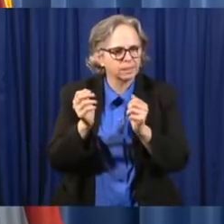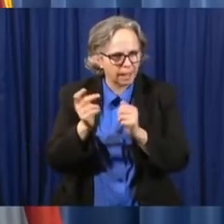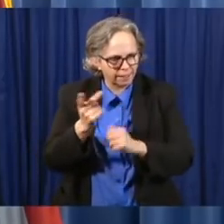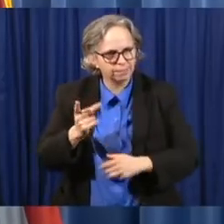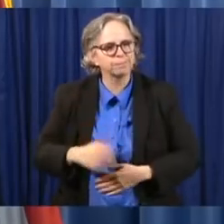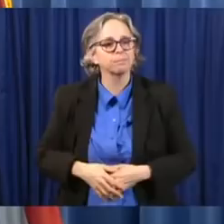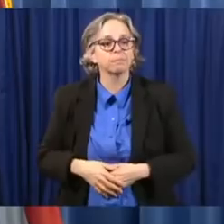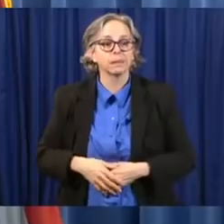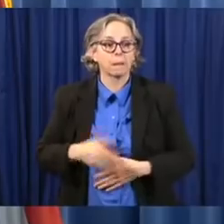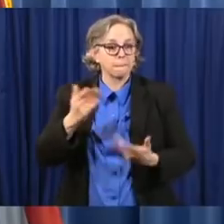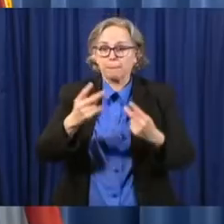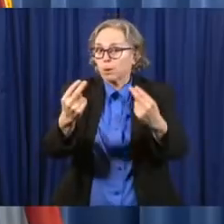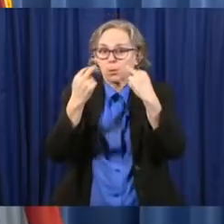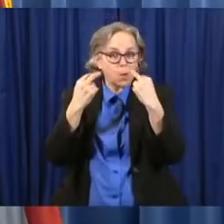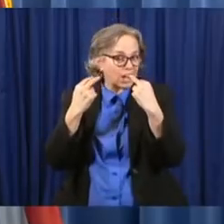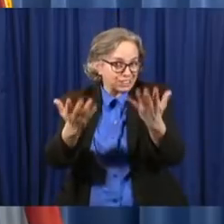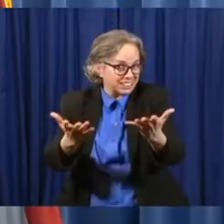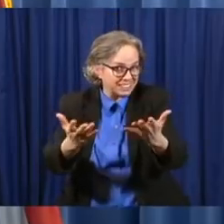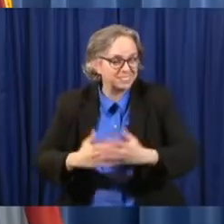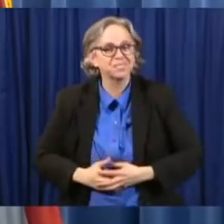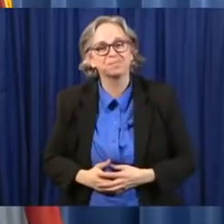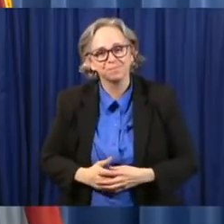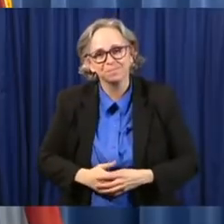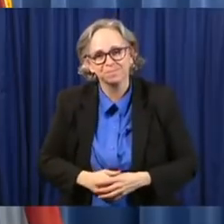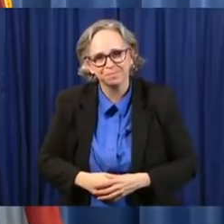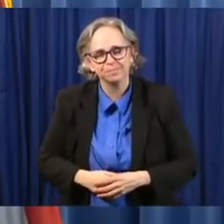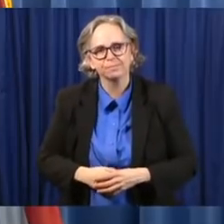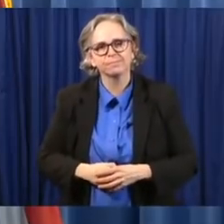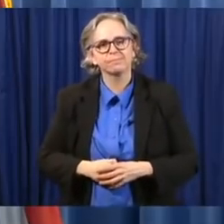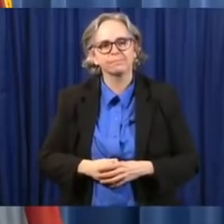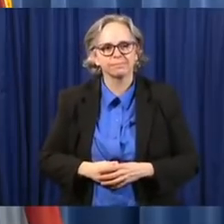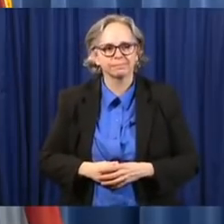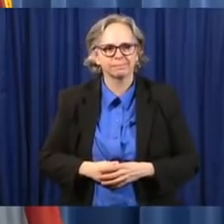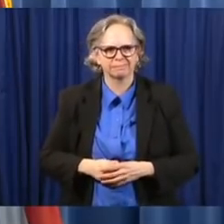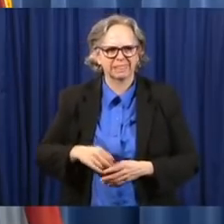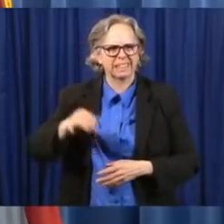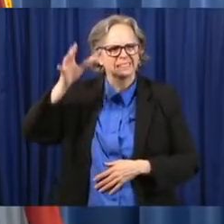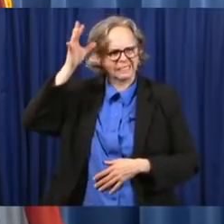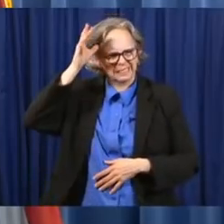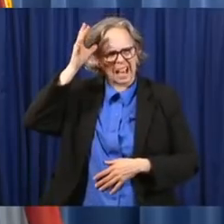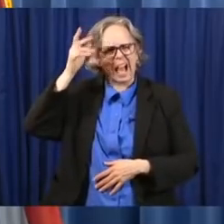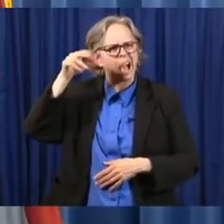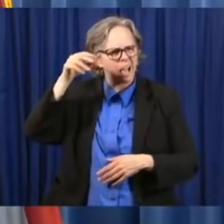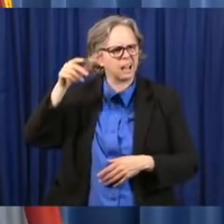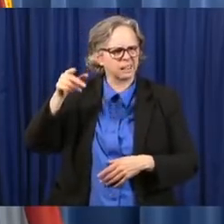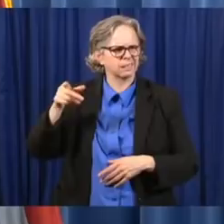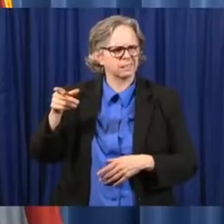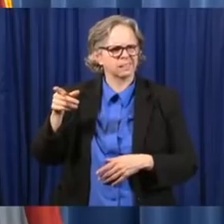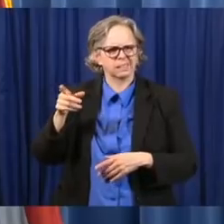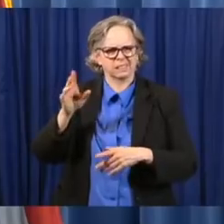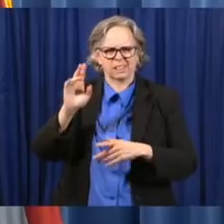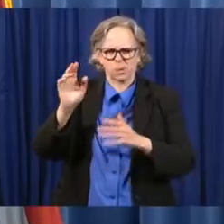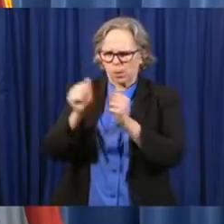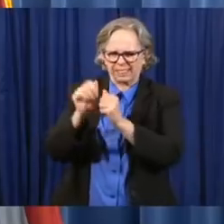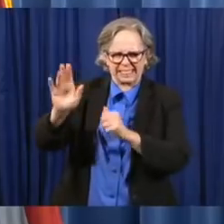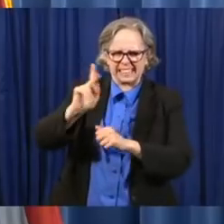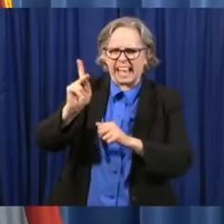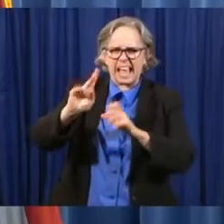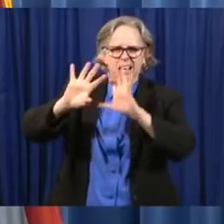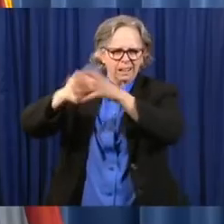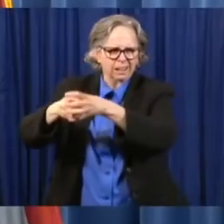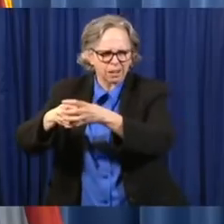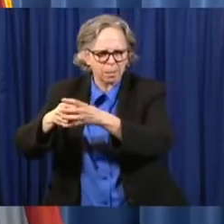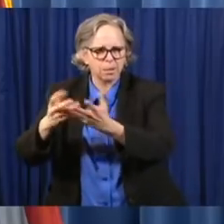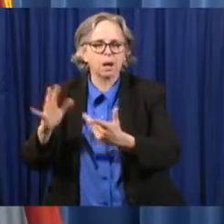be watching out there as well. Dad and members of his company K arrived at the Dachau